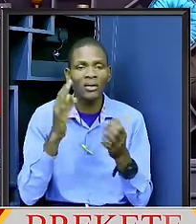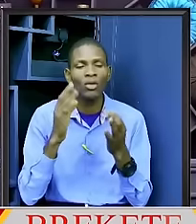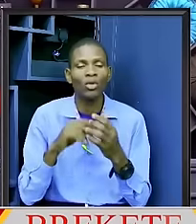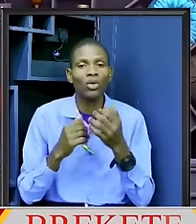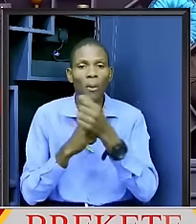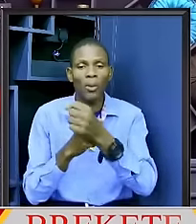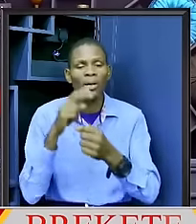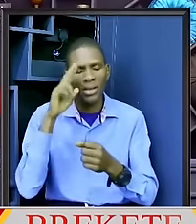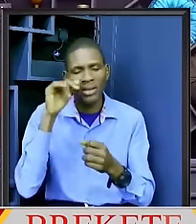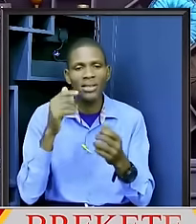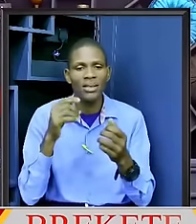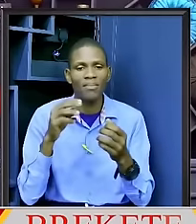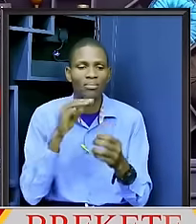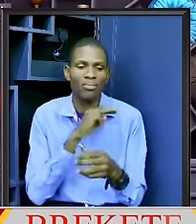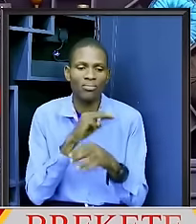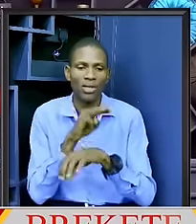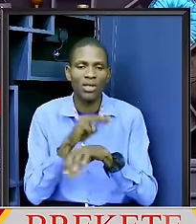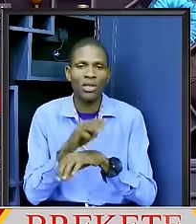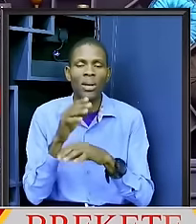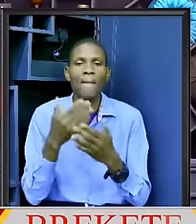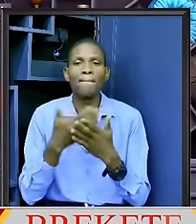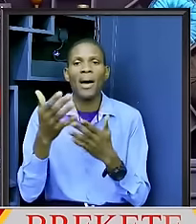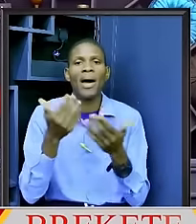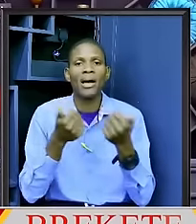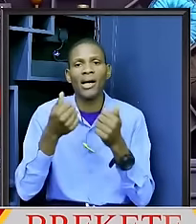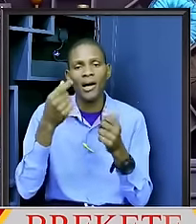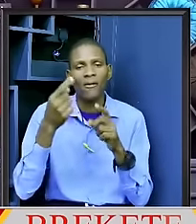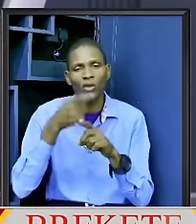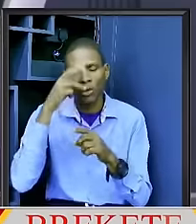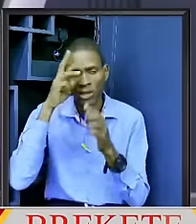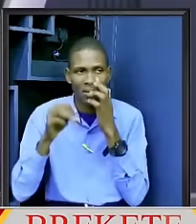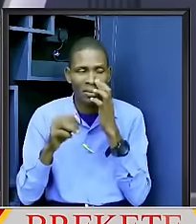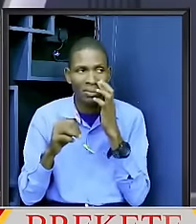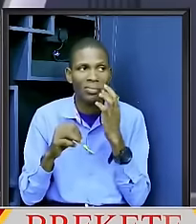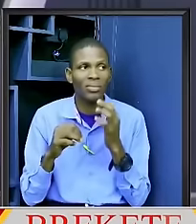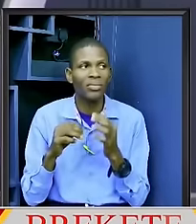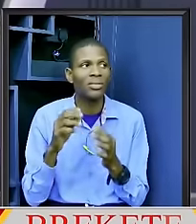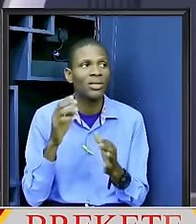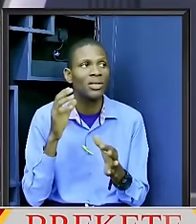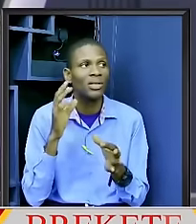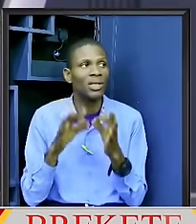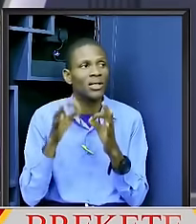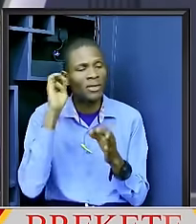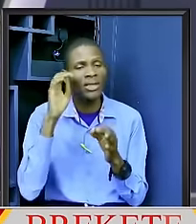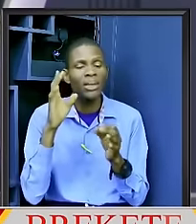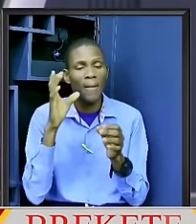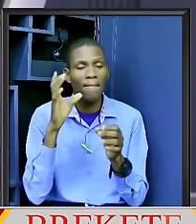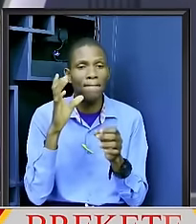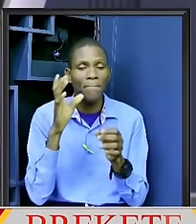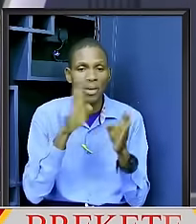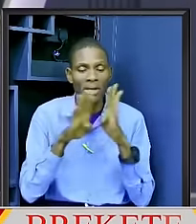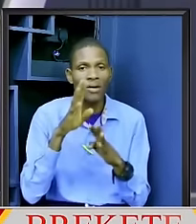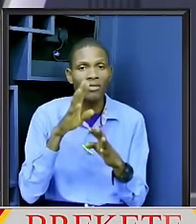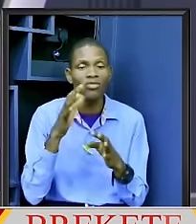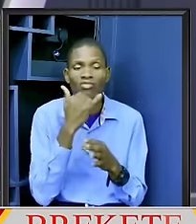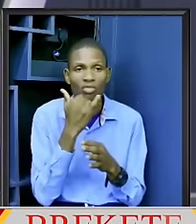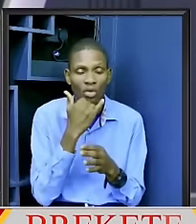ministry, make we buy car from him. After all, if he misbehave, we